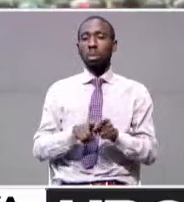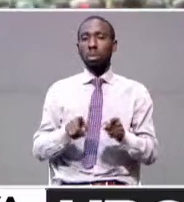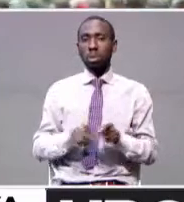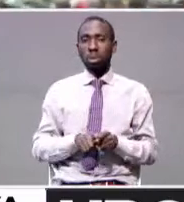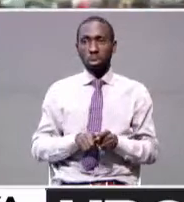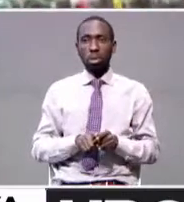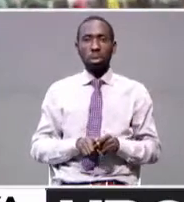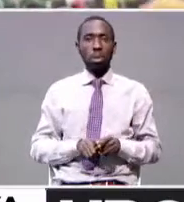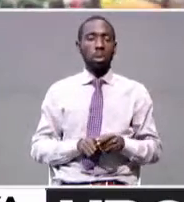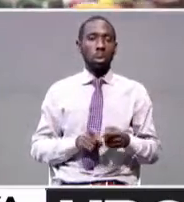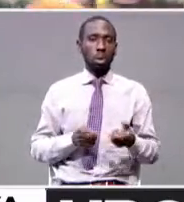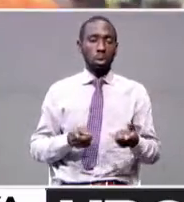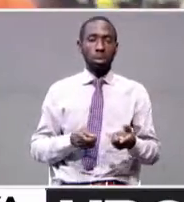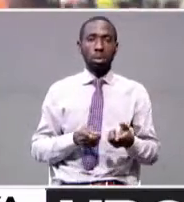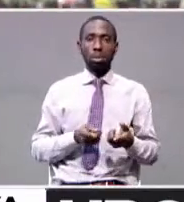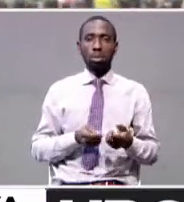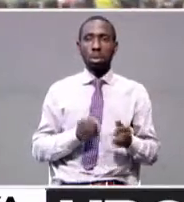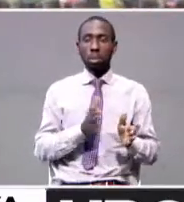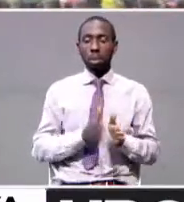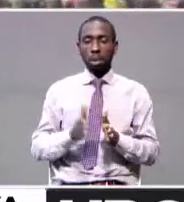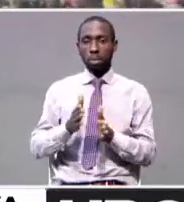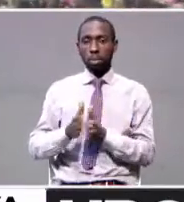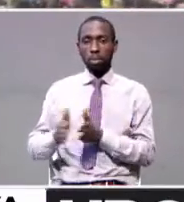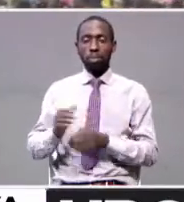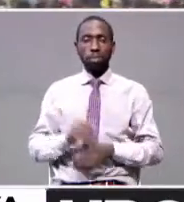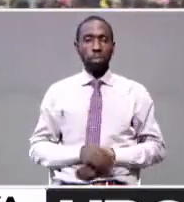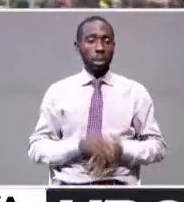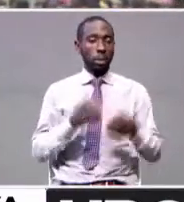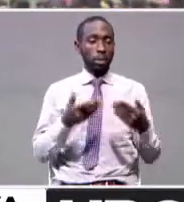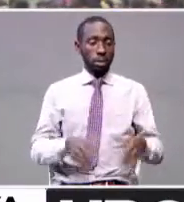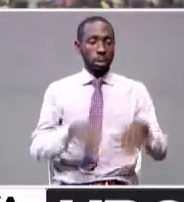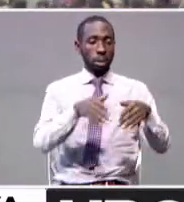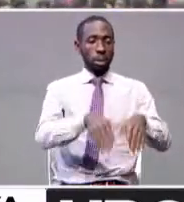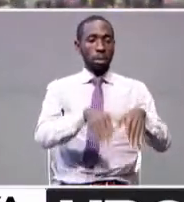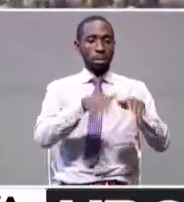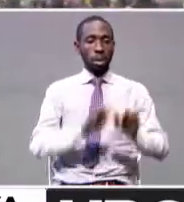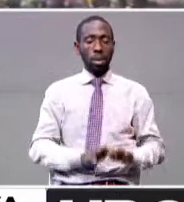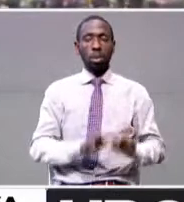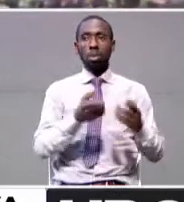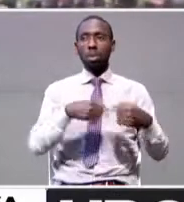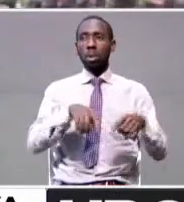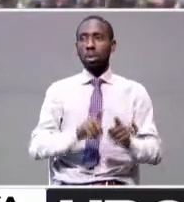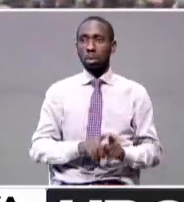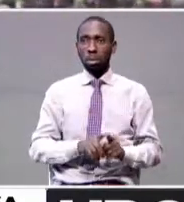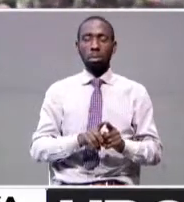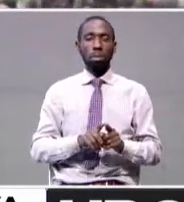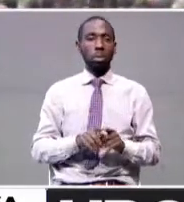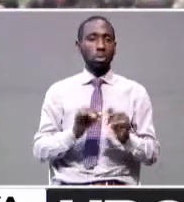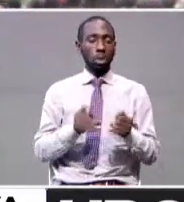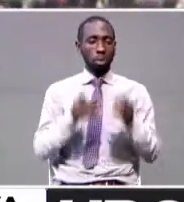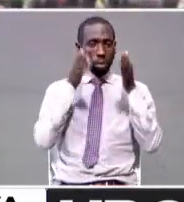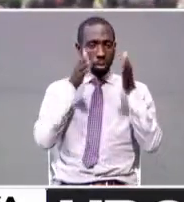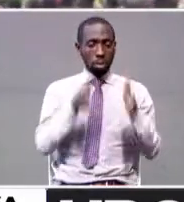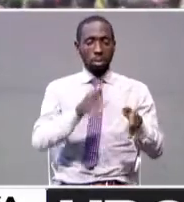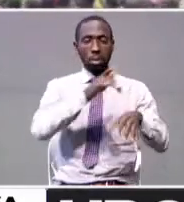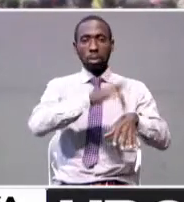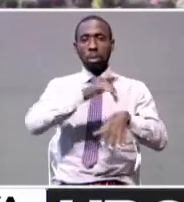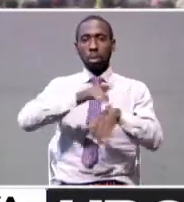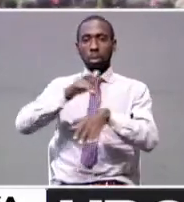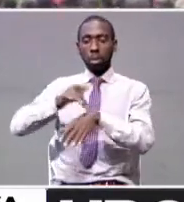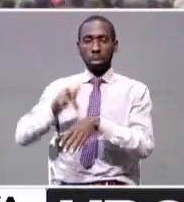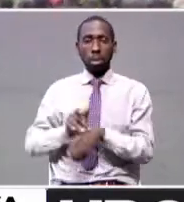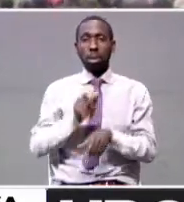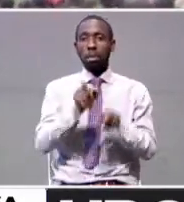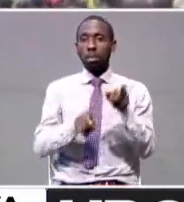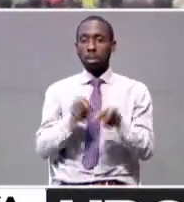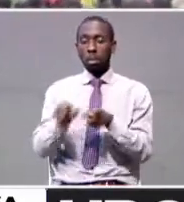emmere. After burial and resettling, we are going to intensify on sensitizing our masses, especially